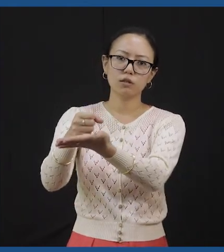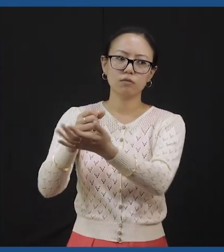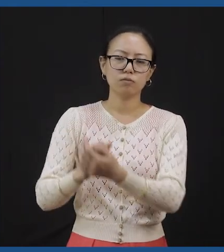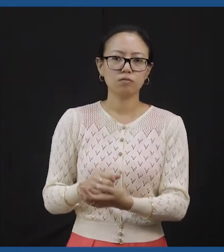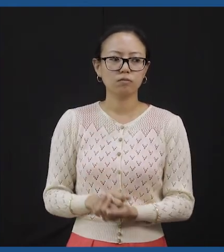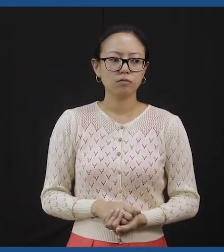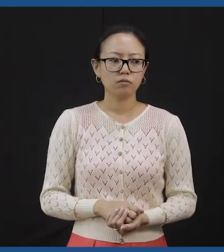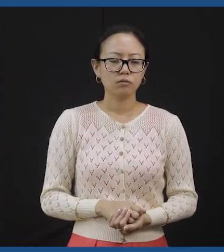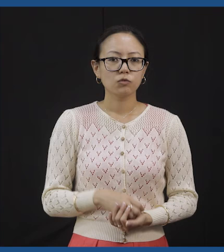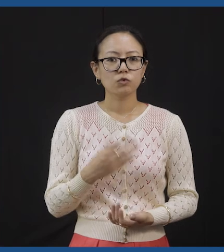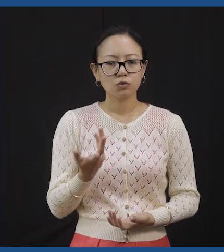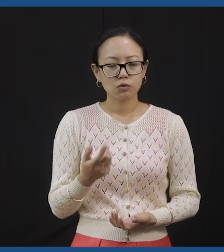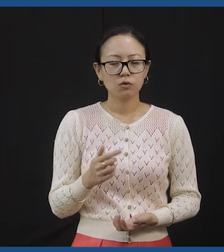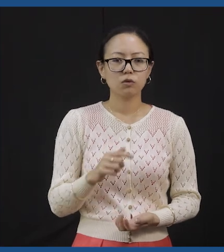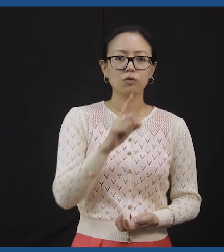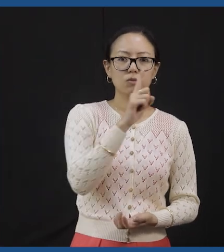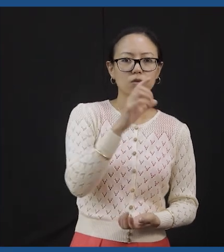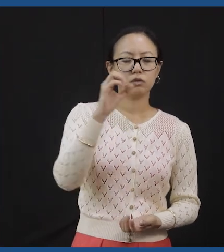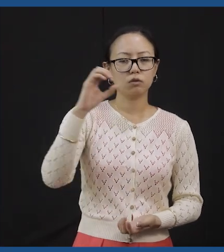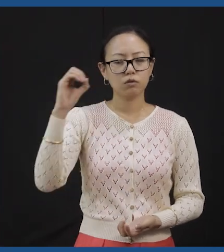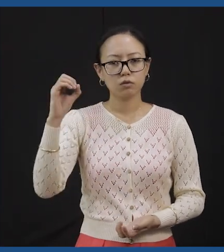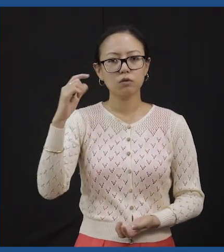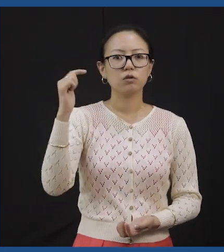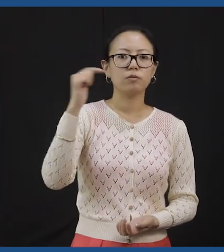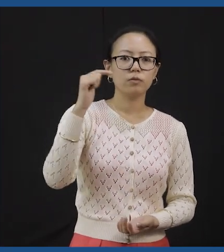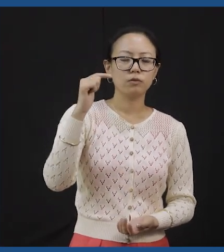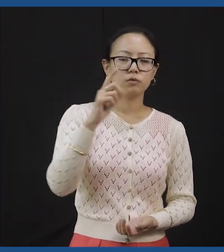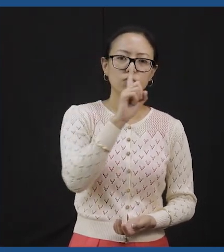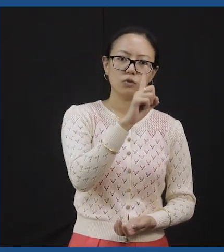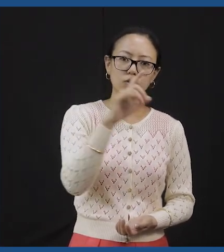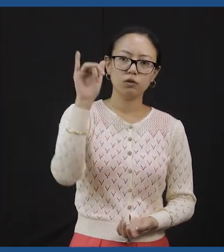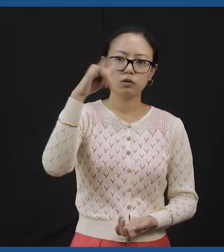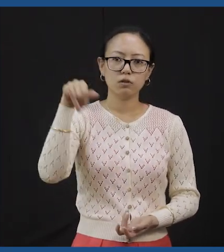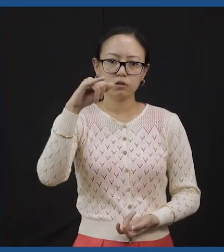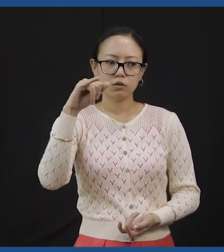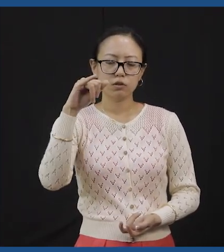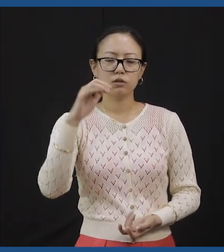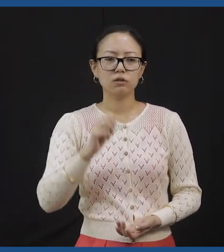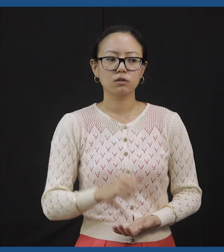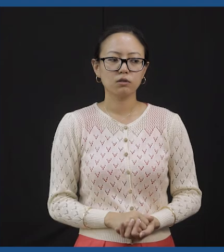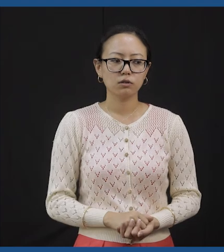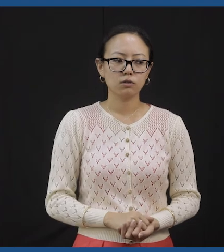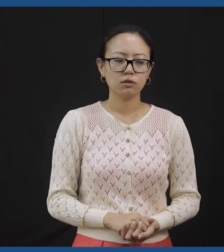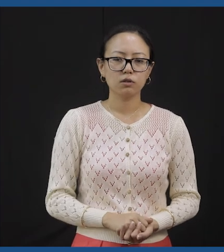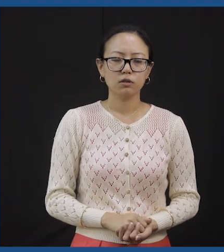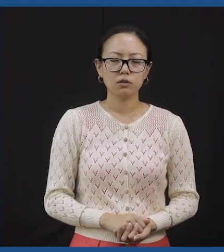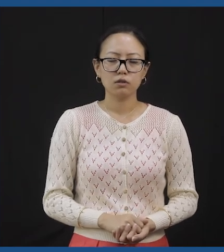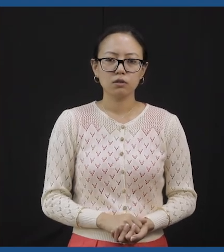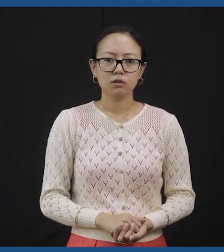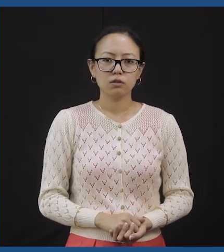altogether. Then the sticker he got plus the uncle gave him 21. You got 100. Now 100